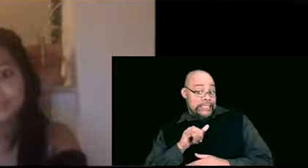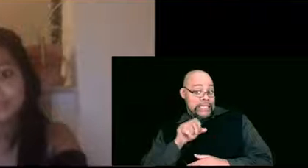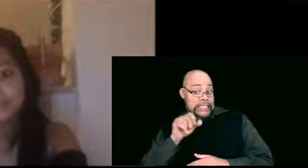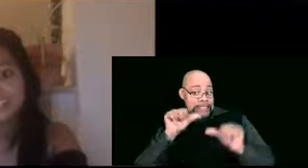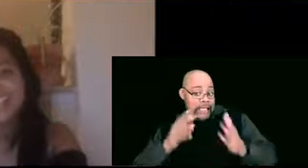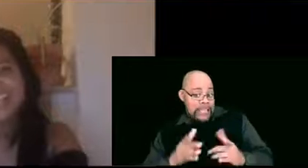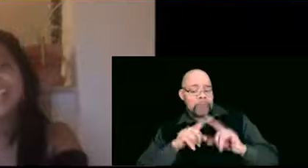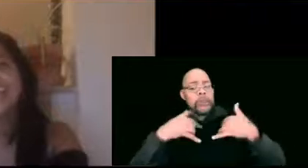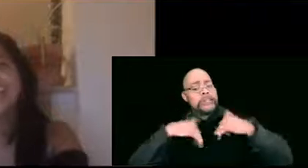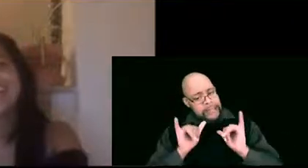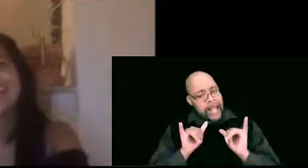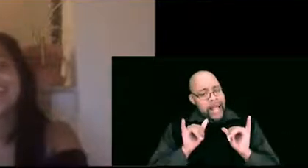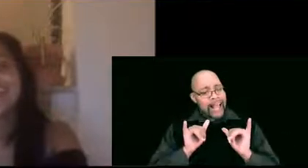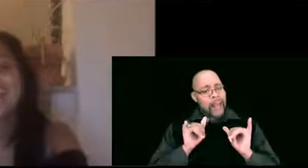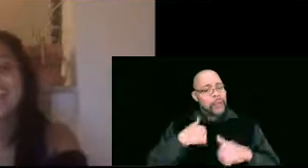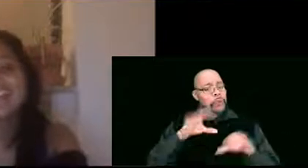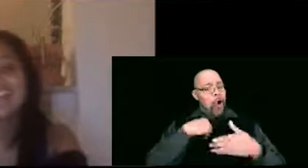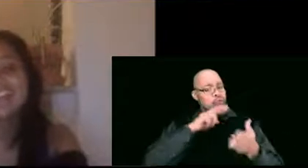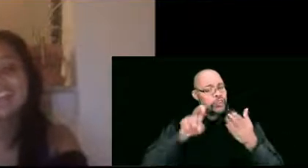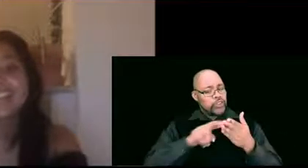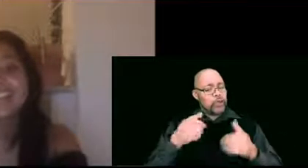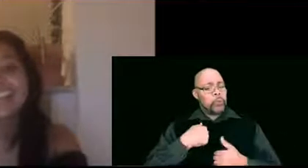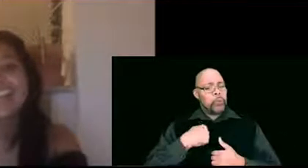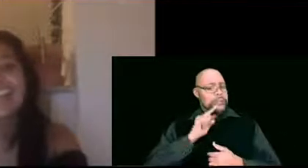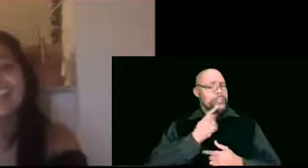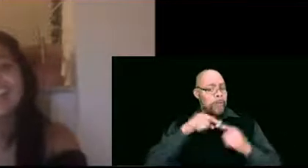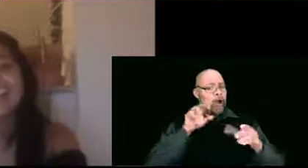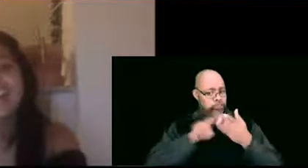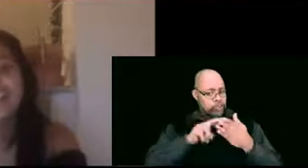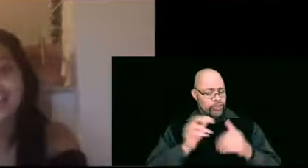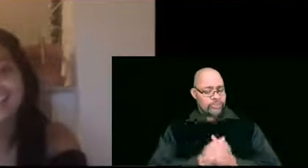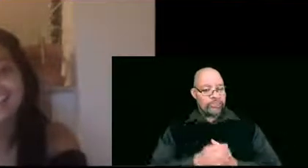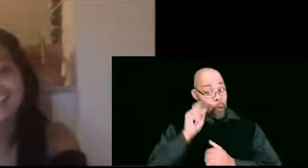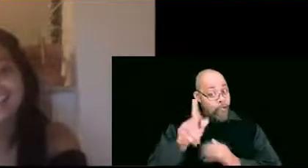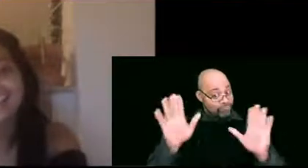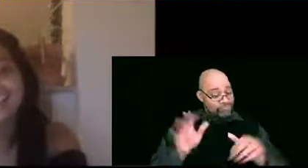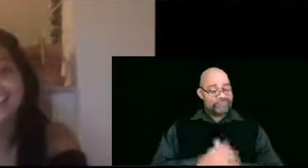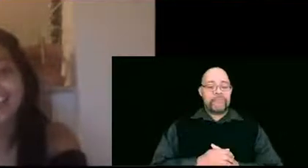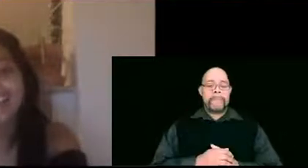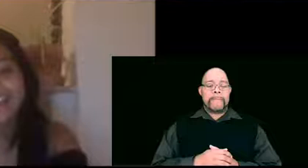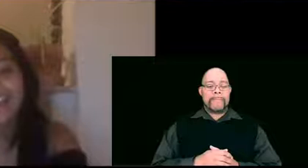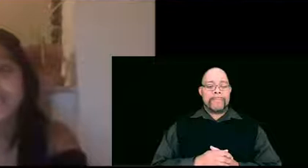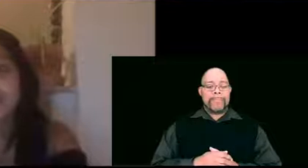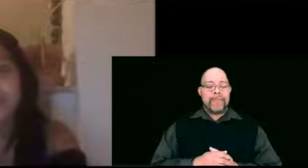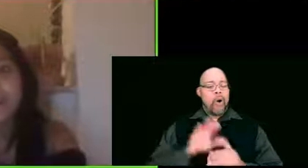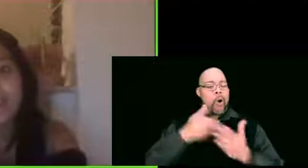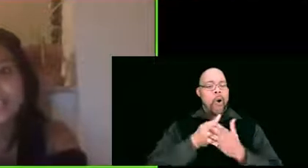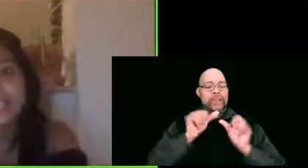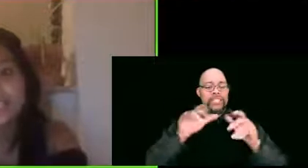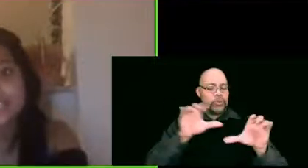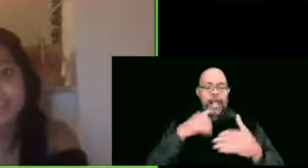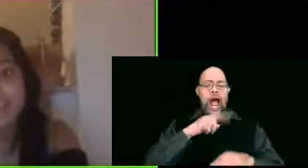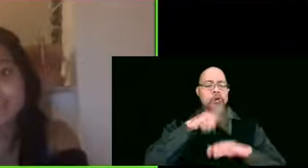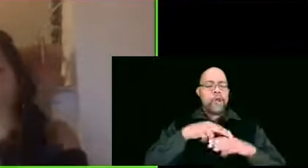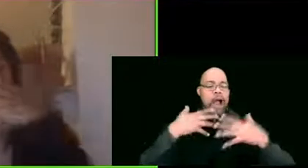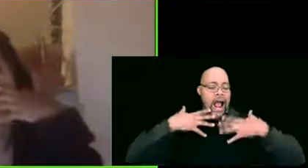sexy scientists, we're still, we do our research, and we're serious about doing our research, okay? I don't know what kind of